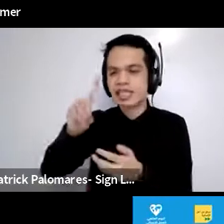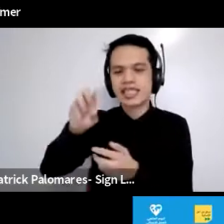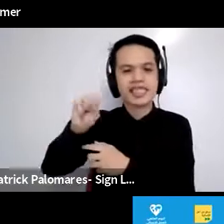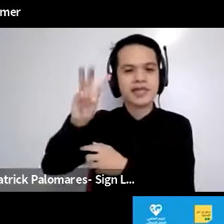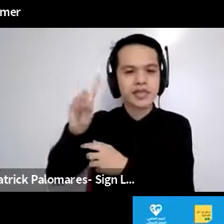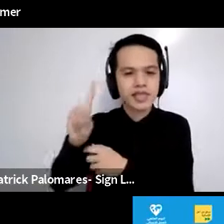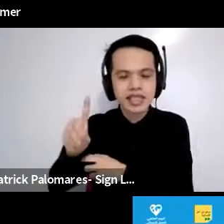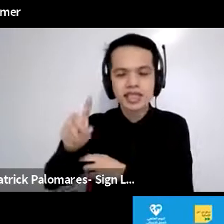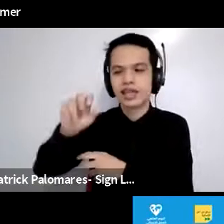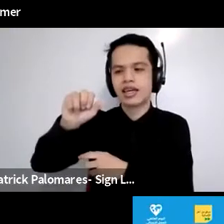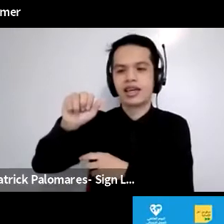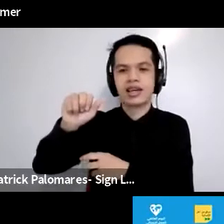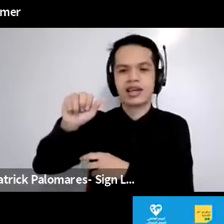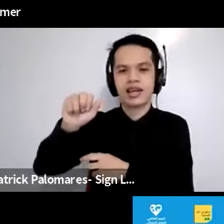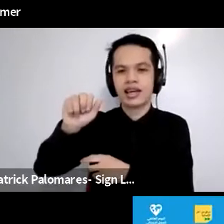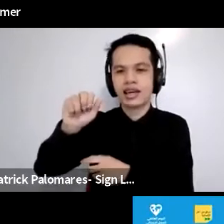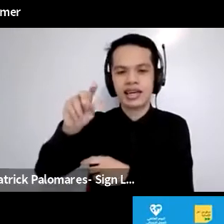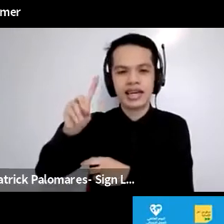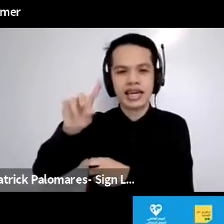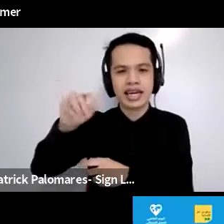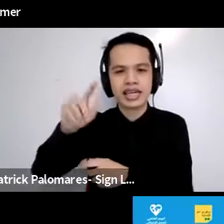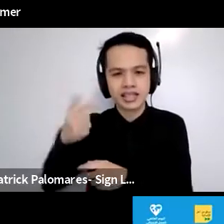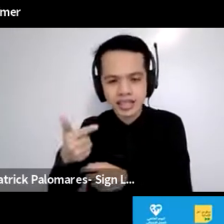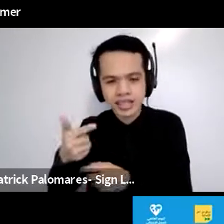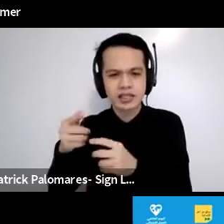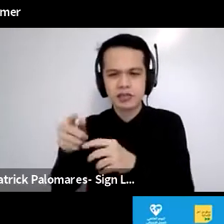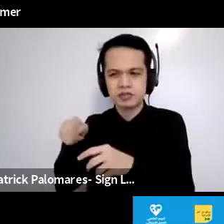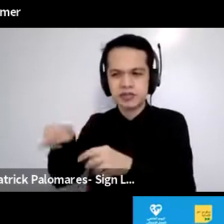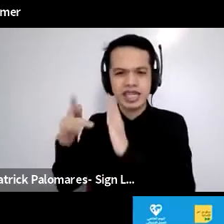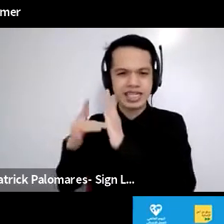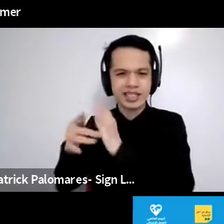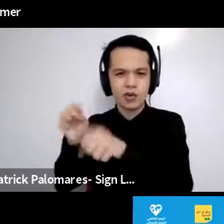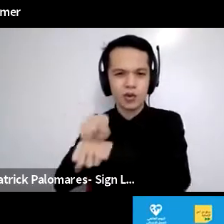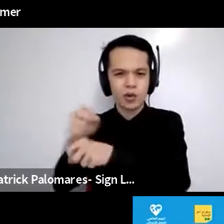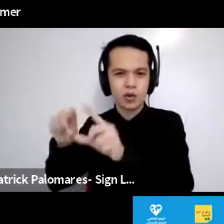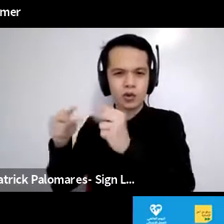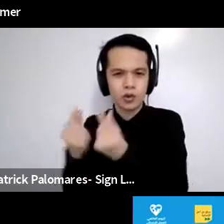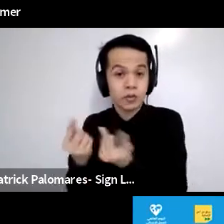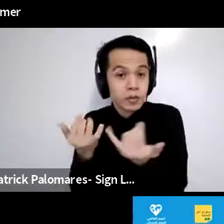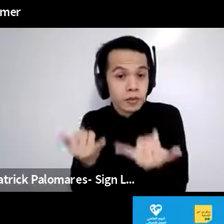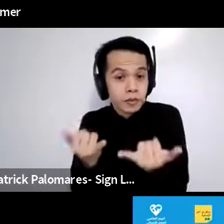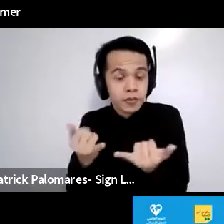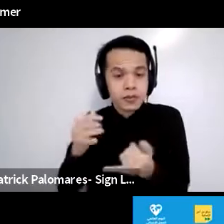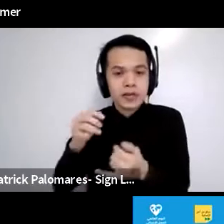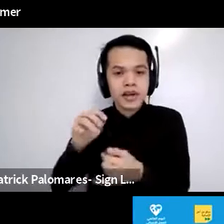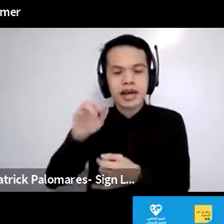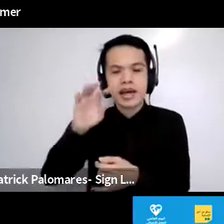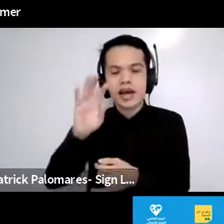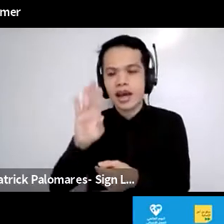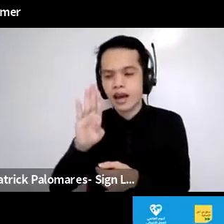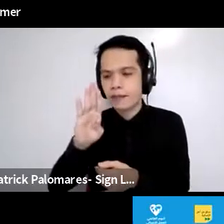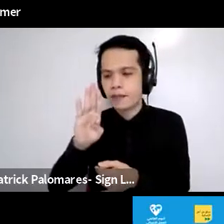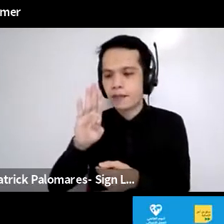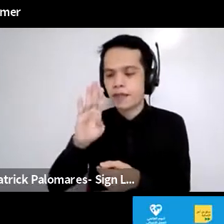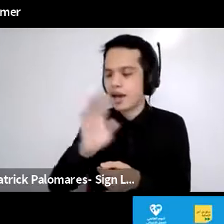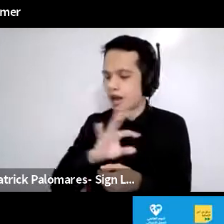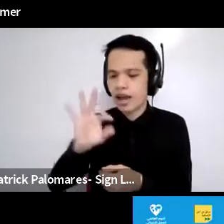ALG, through the technical working group. Now, currently, the FBFAA